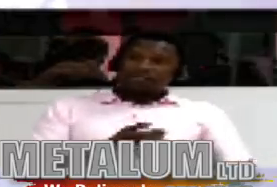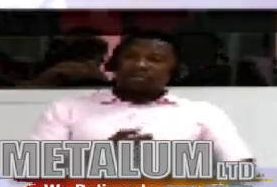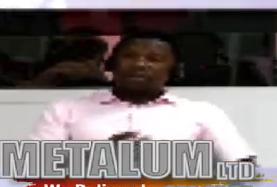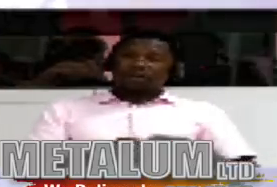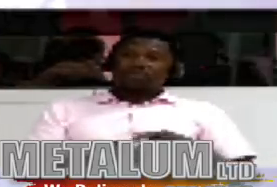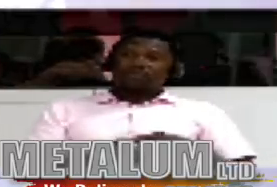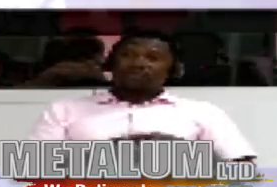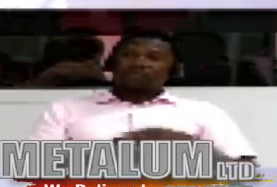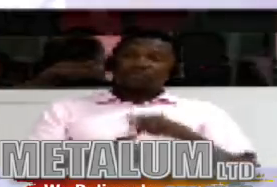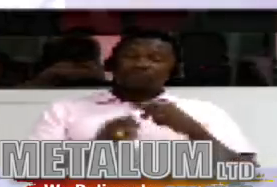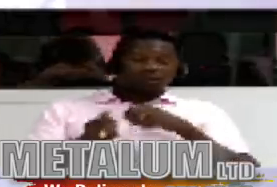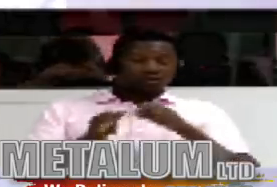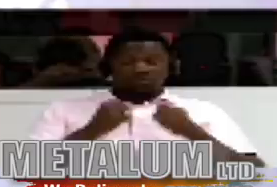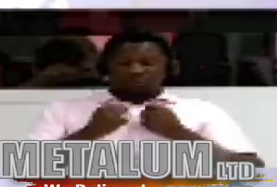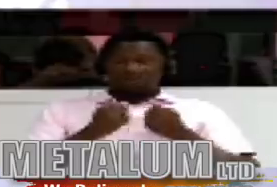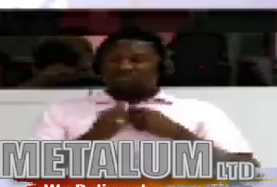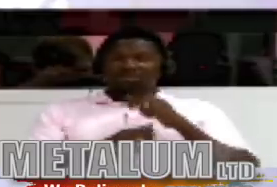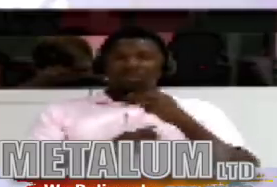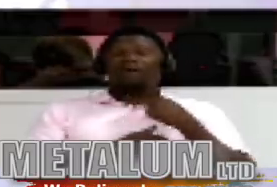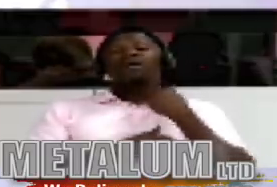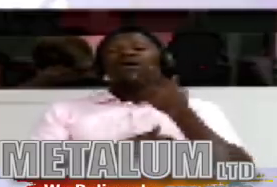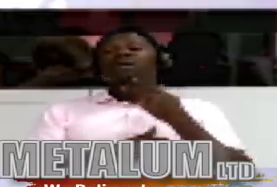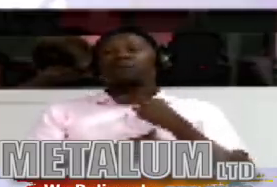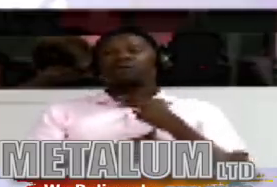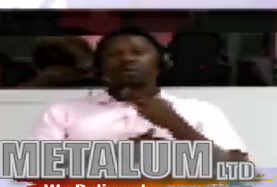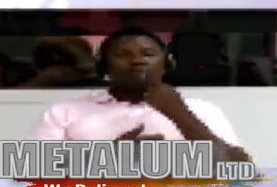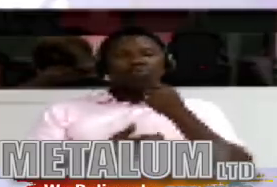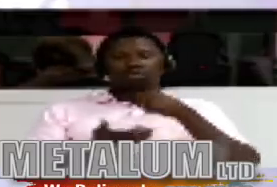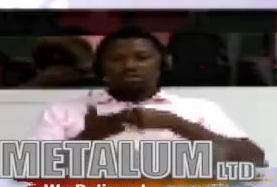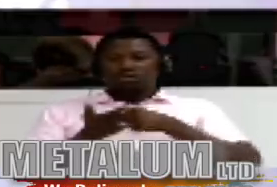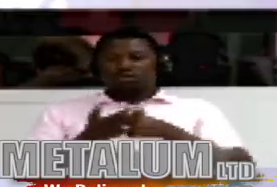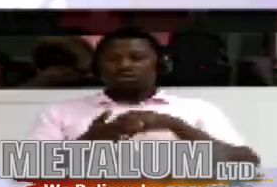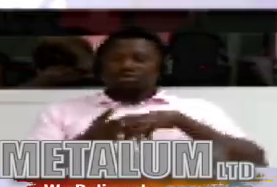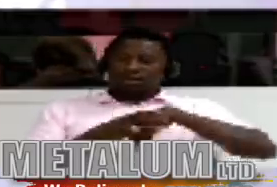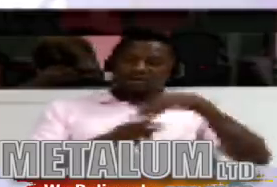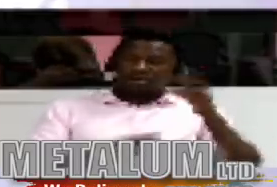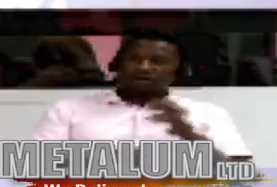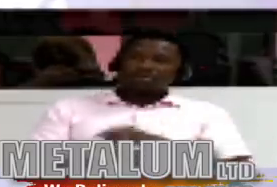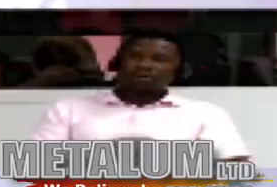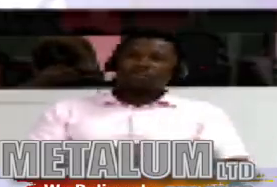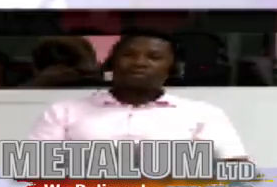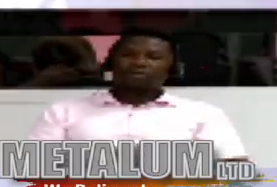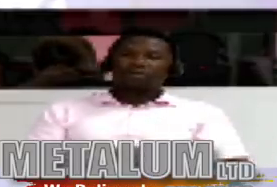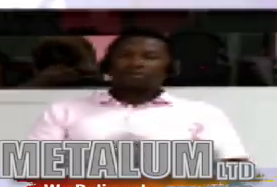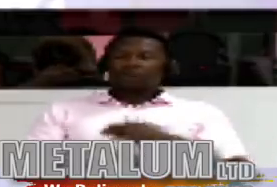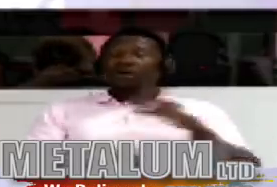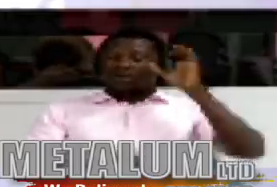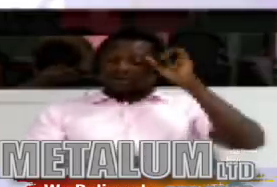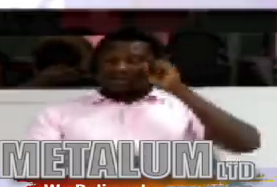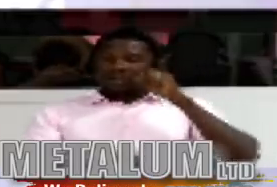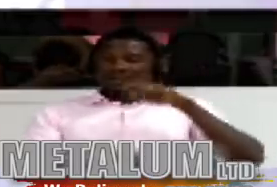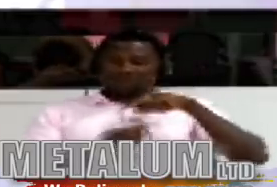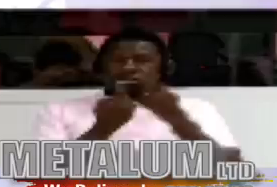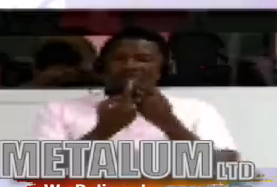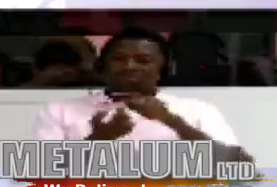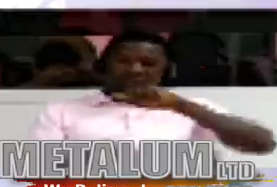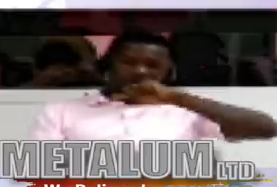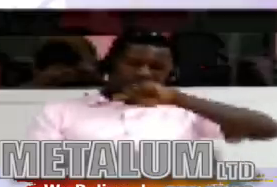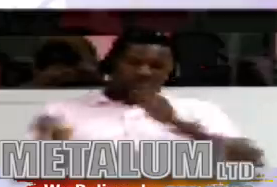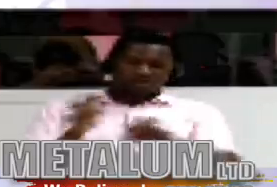air, blood was coming out. I now understand things have turned terribly worse.